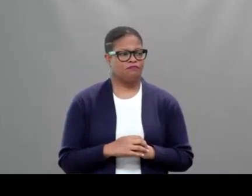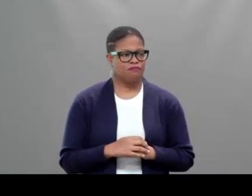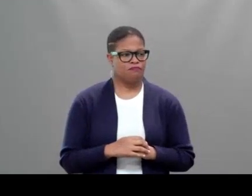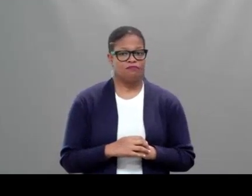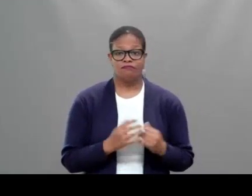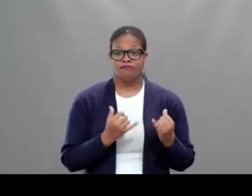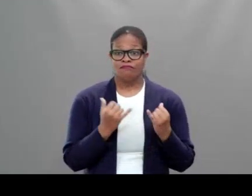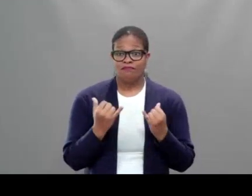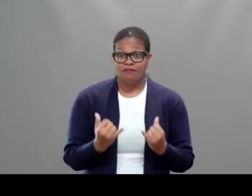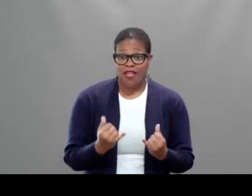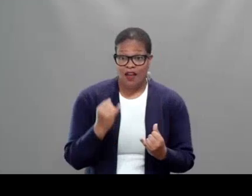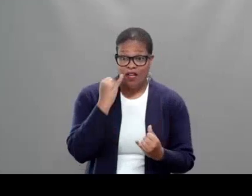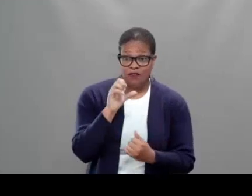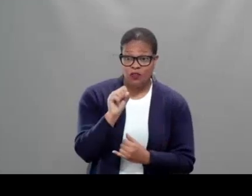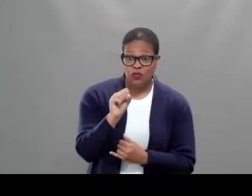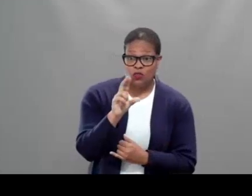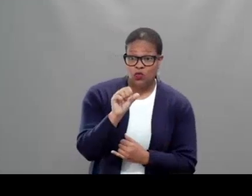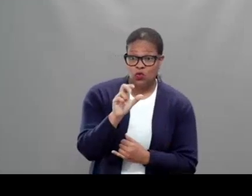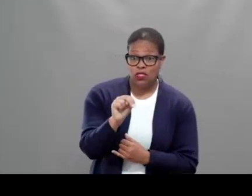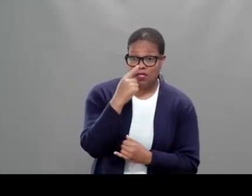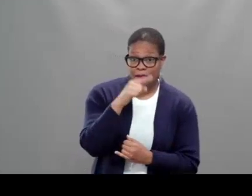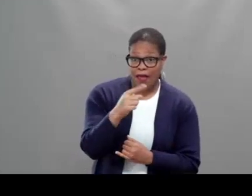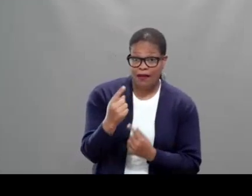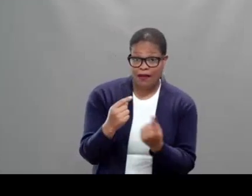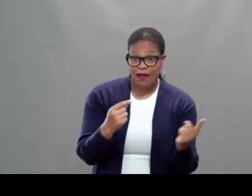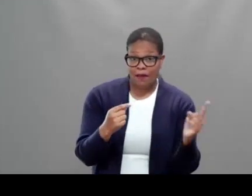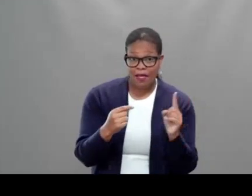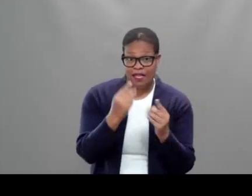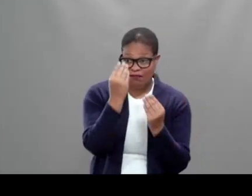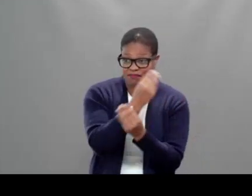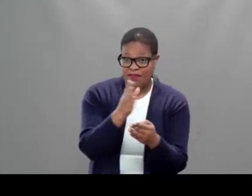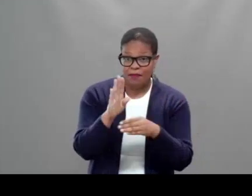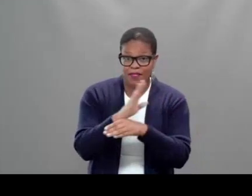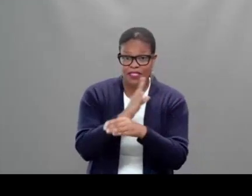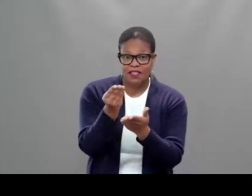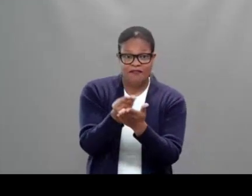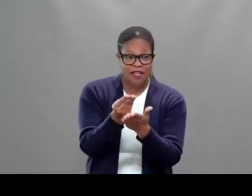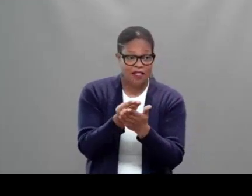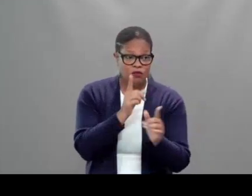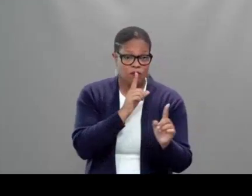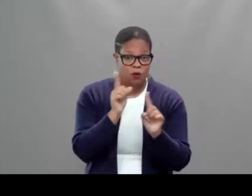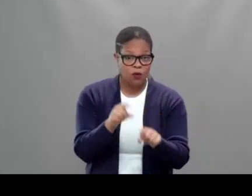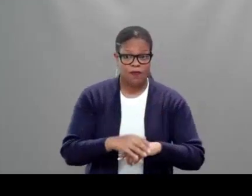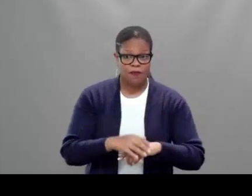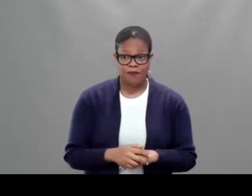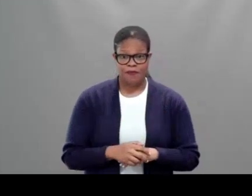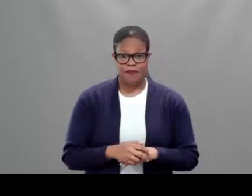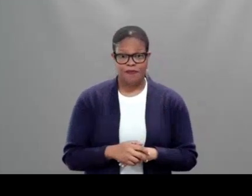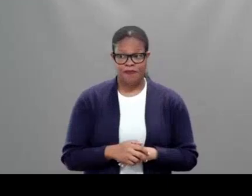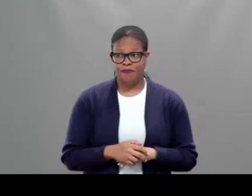And now, if Susan wouldn't mind coming up and giving you the business and finance report.